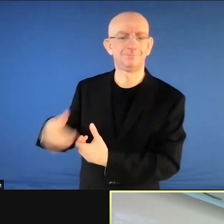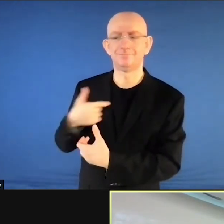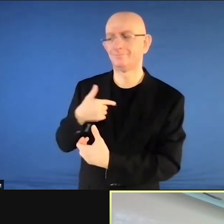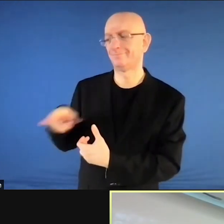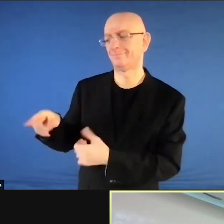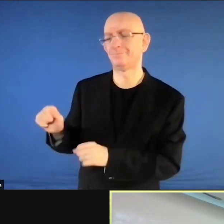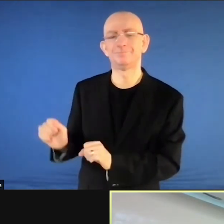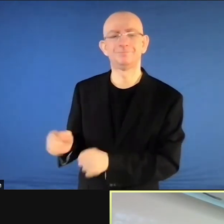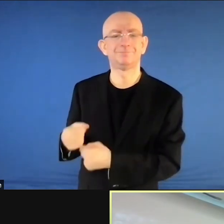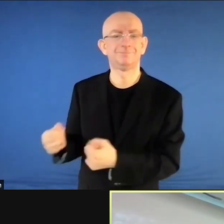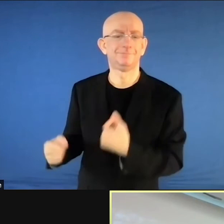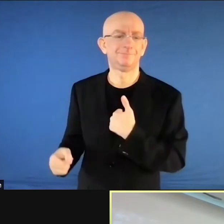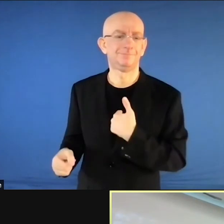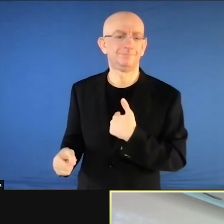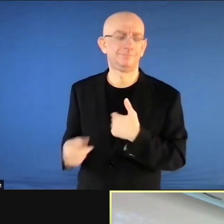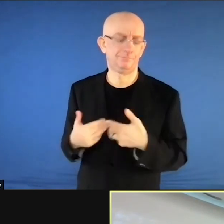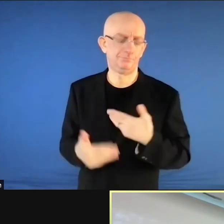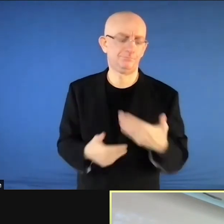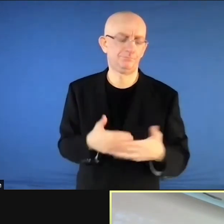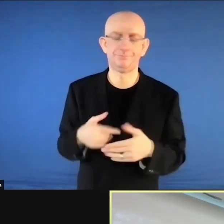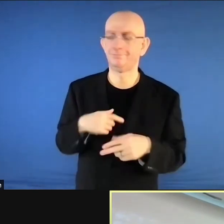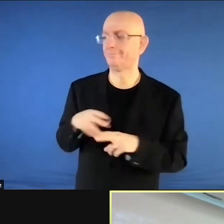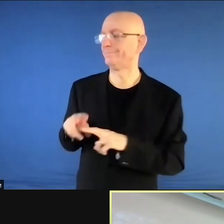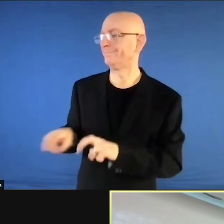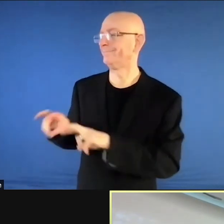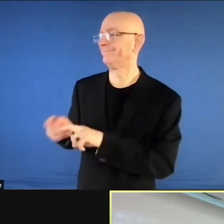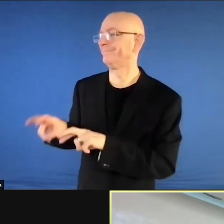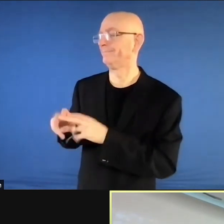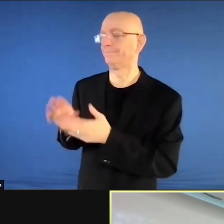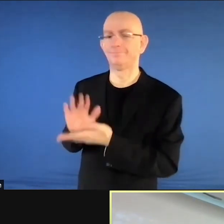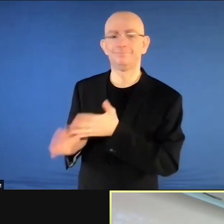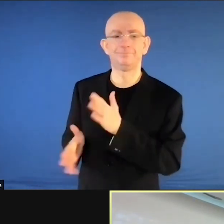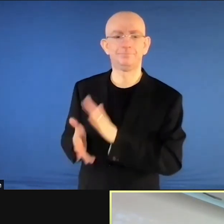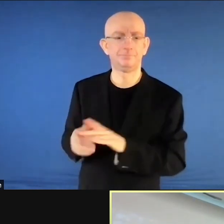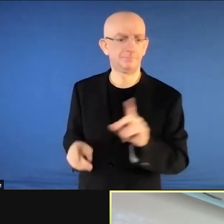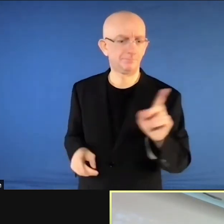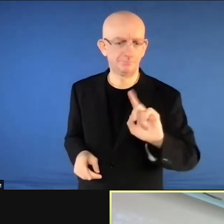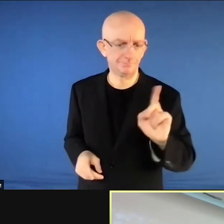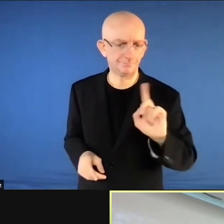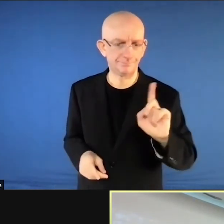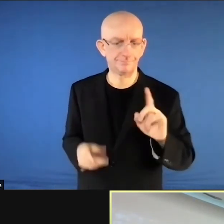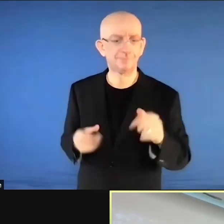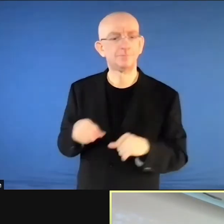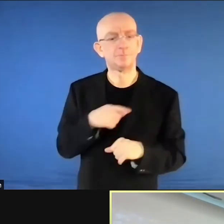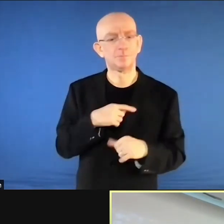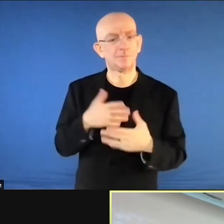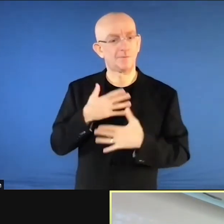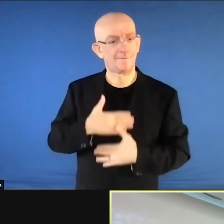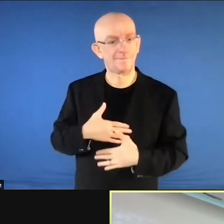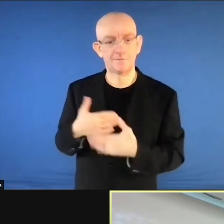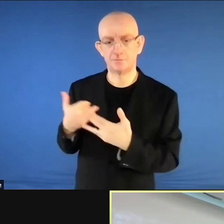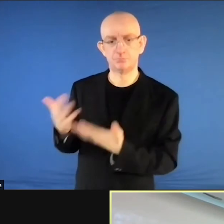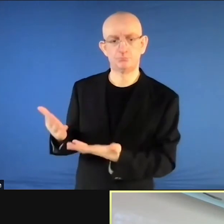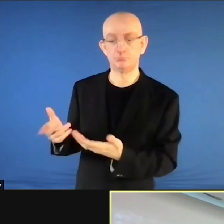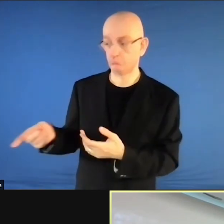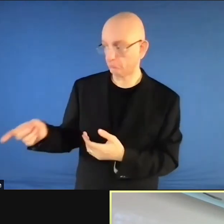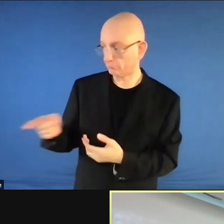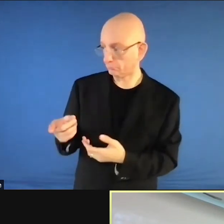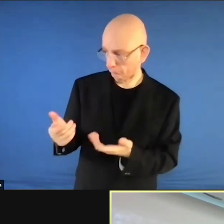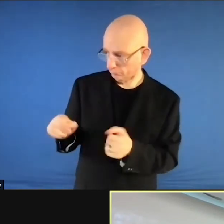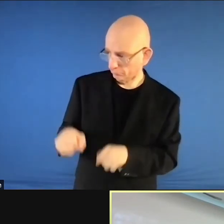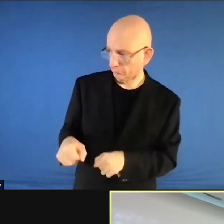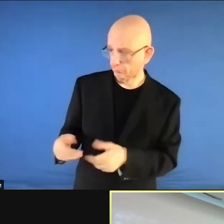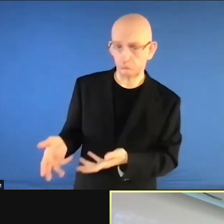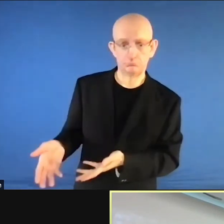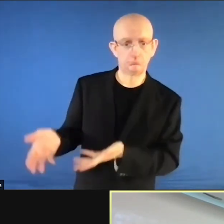they share the platform, is that if we acknowledge what they're capable of doing, and if we give them the space